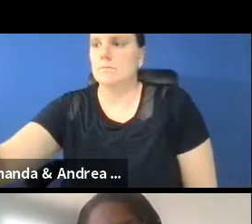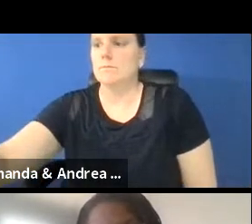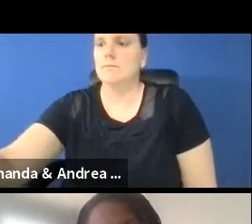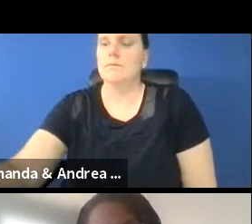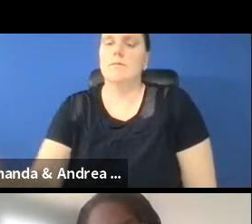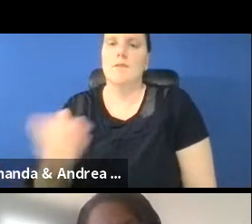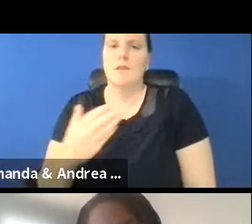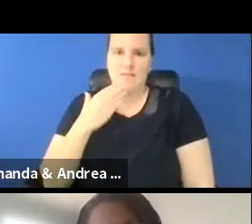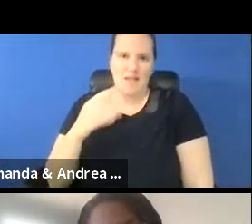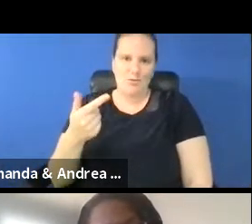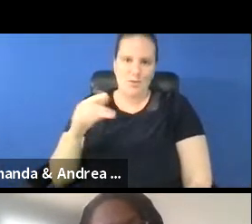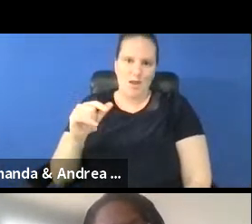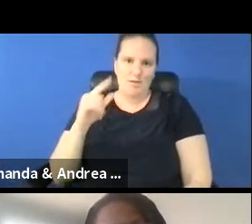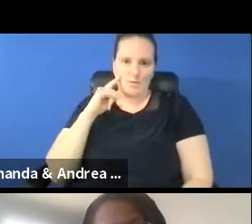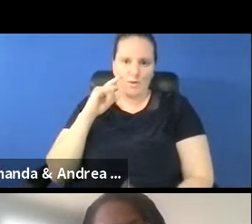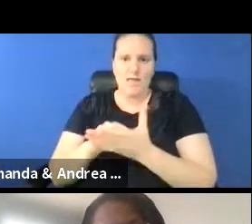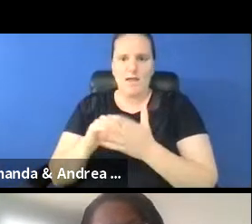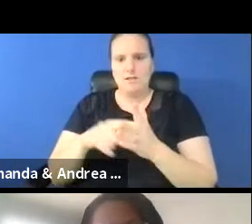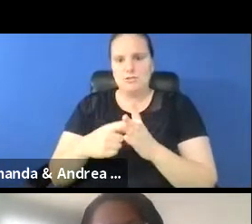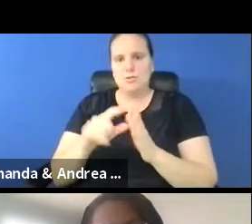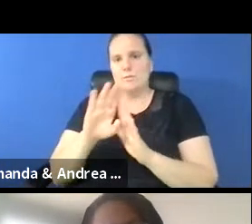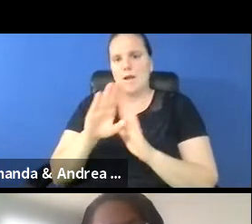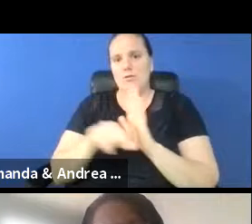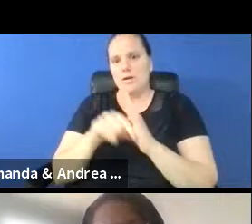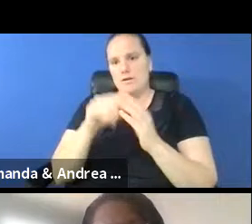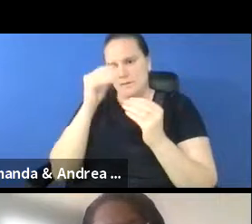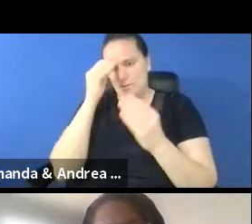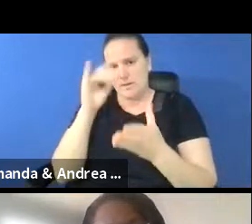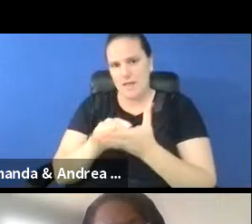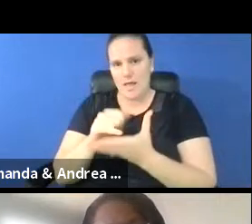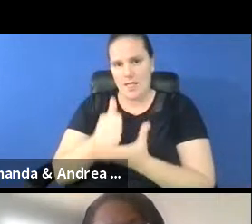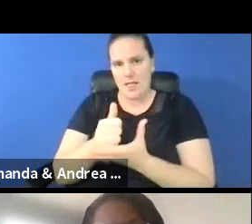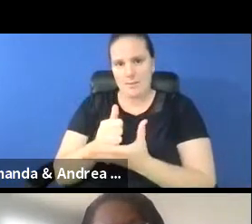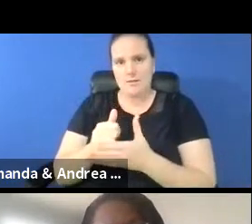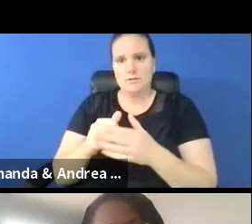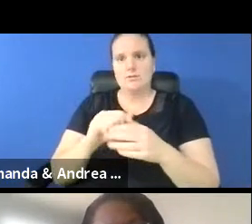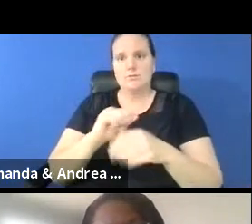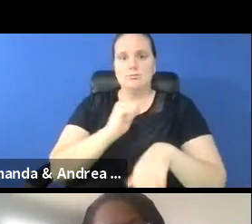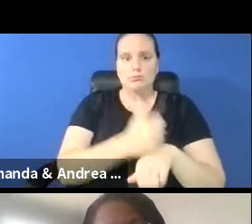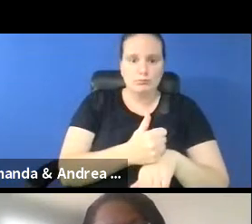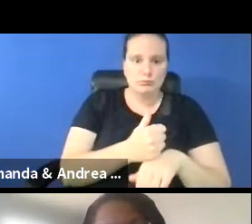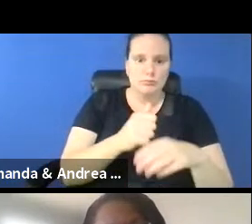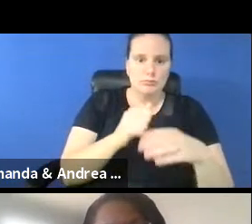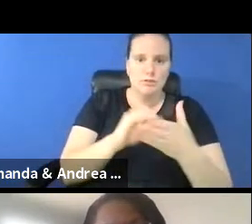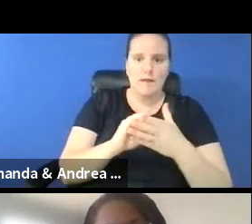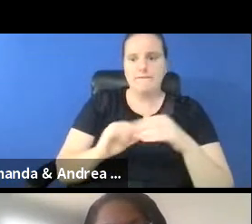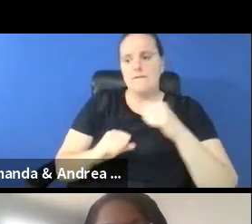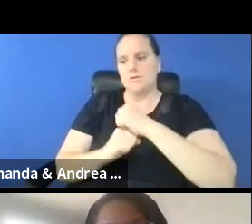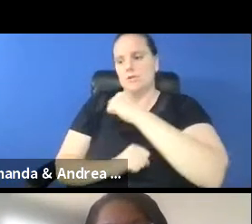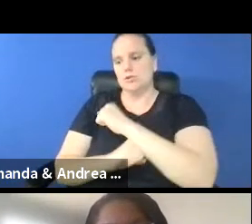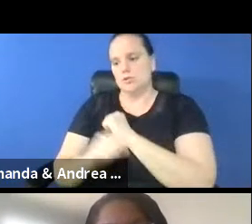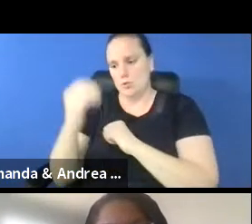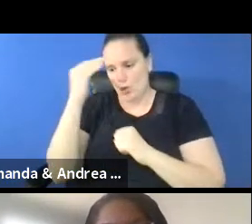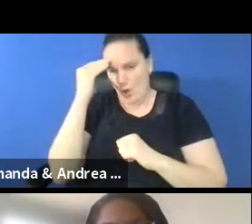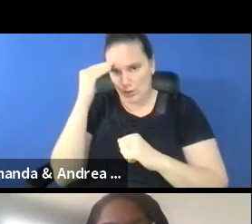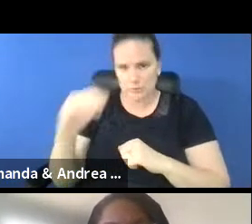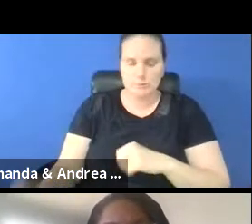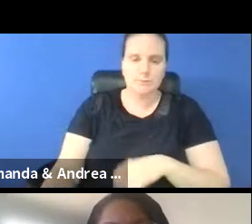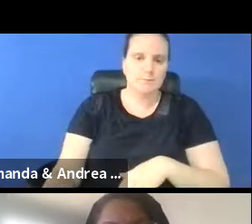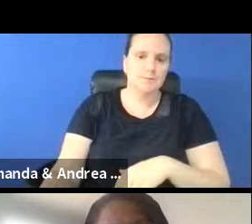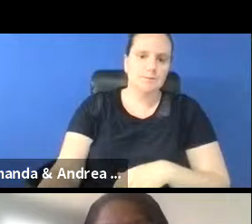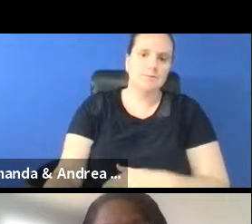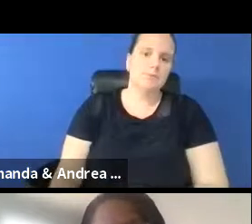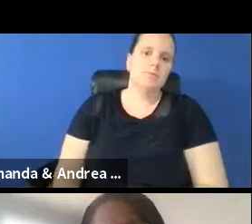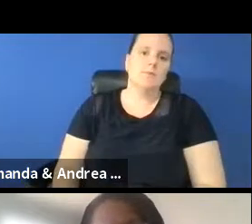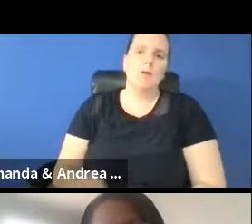information will really help us with shaping those conversations. To have that foundational knowledge might help us